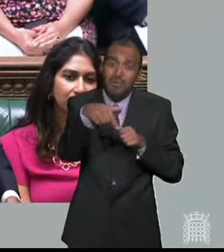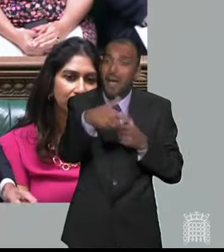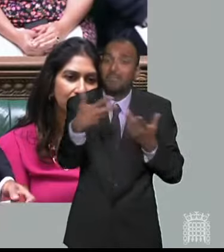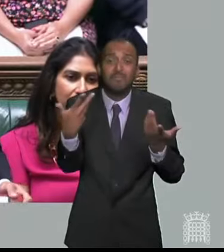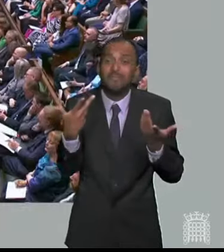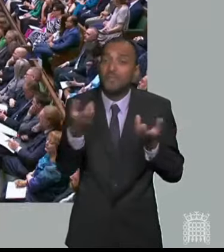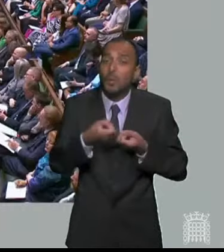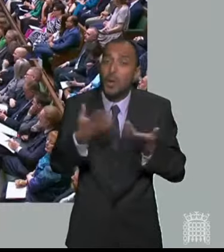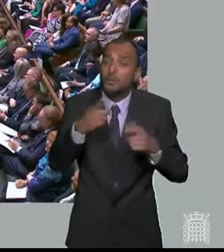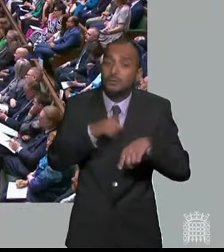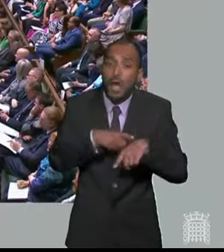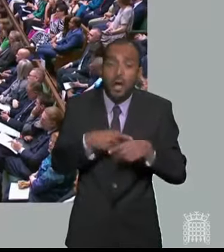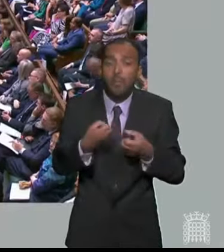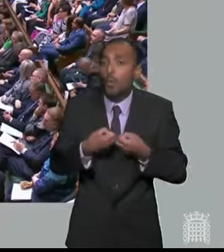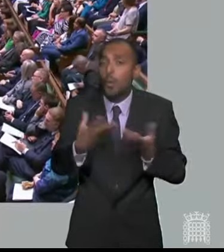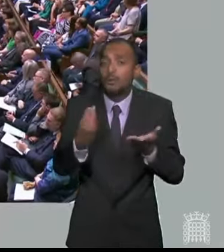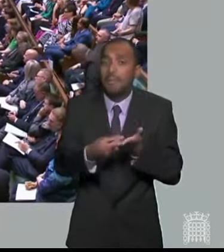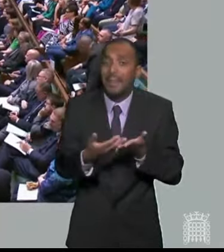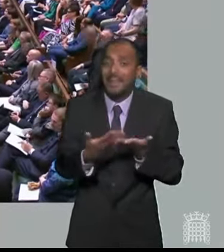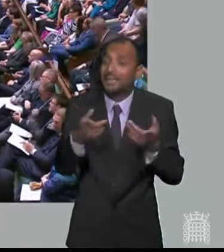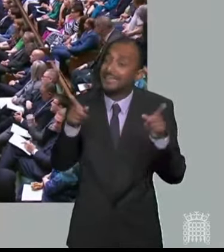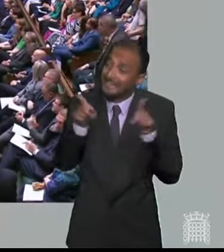Labour Party.